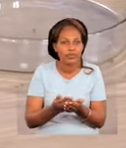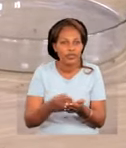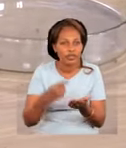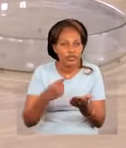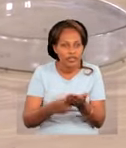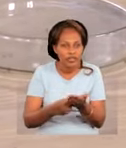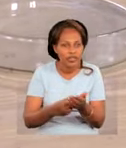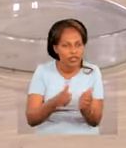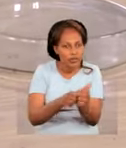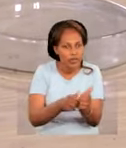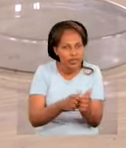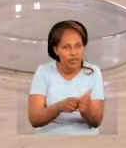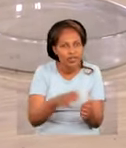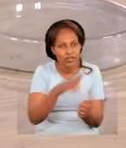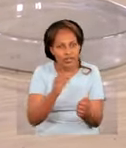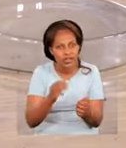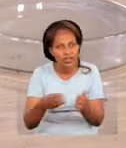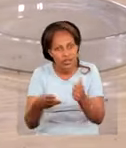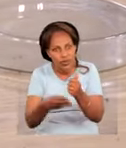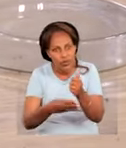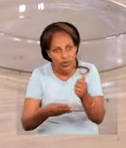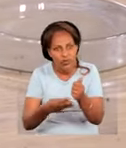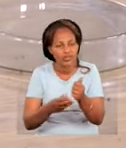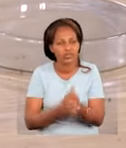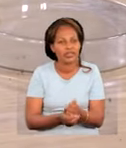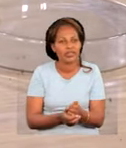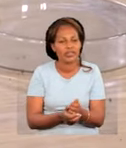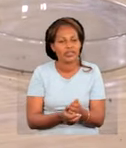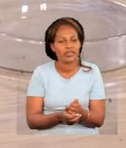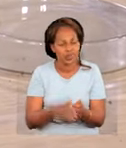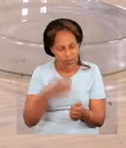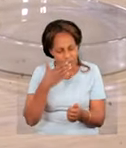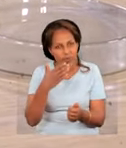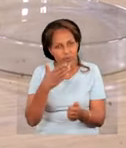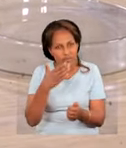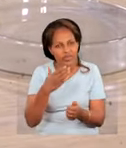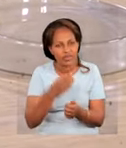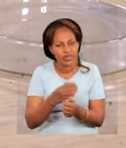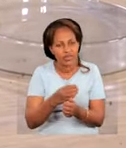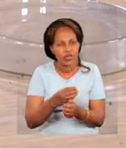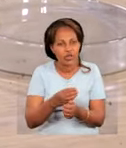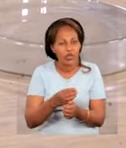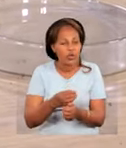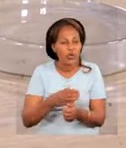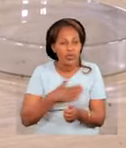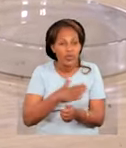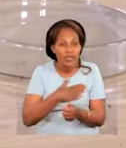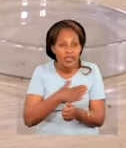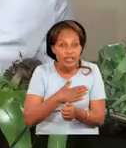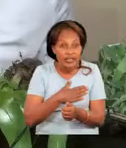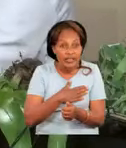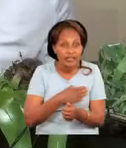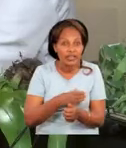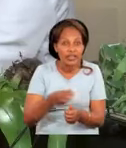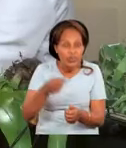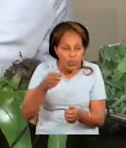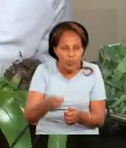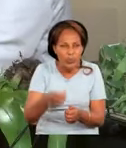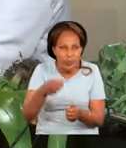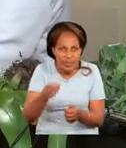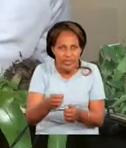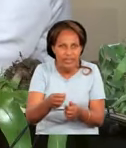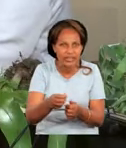These are the maize and these are the wheat. Good. Now please try to press the seeds